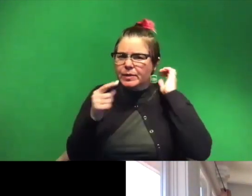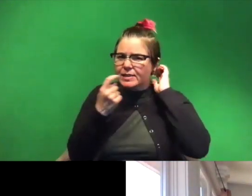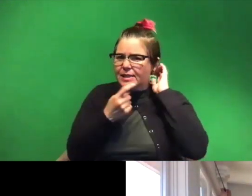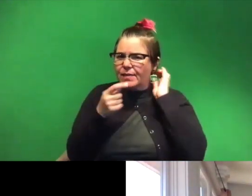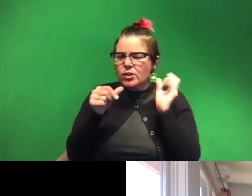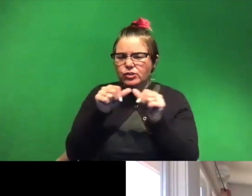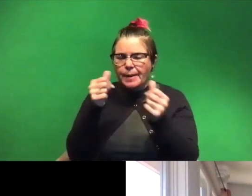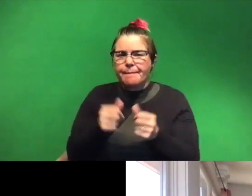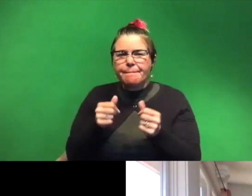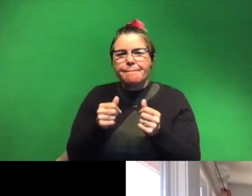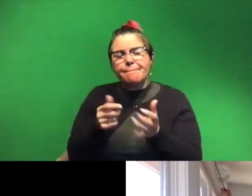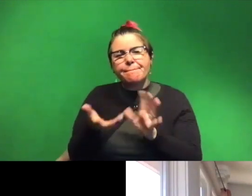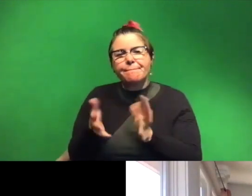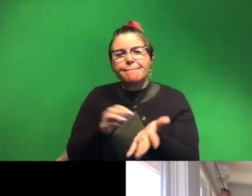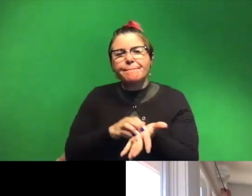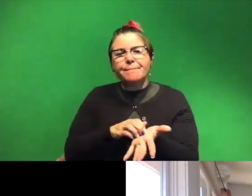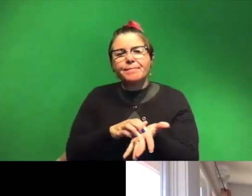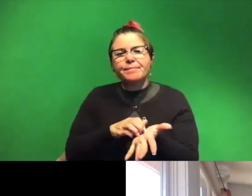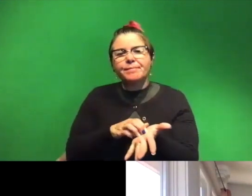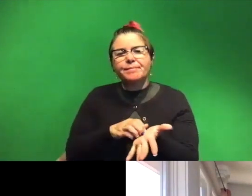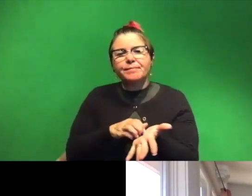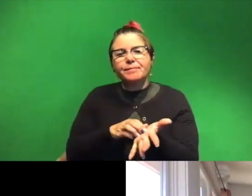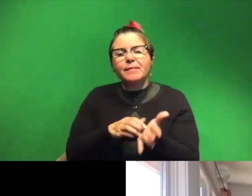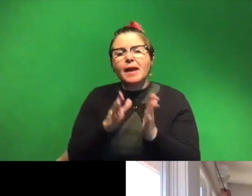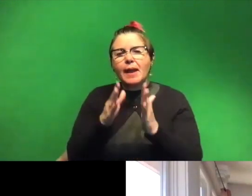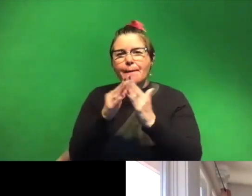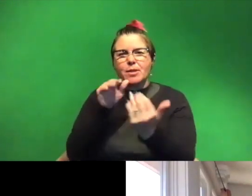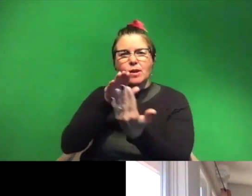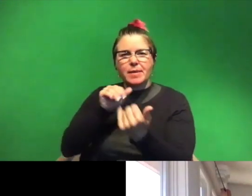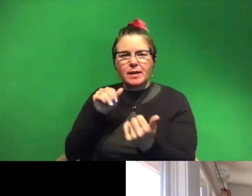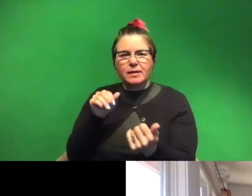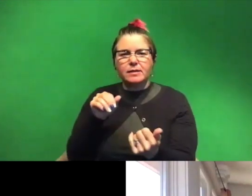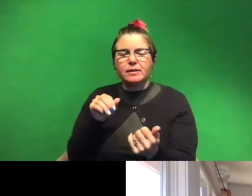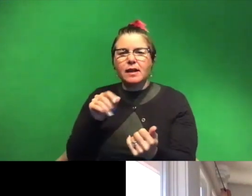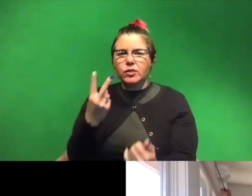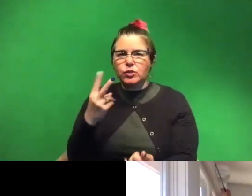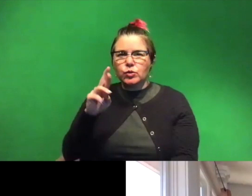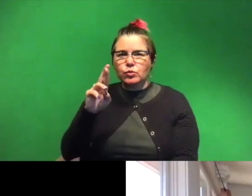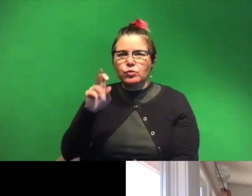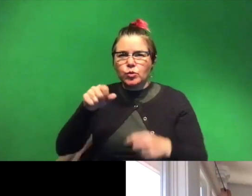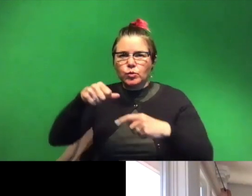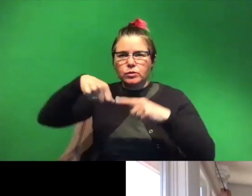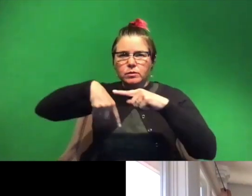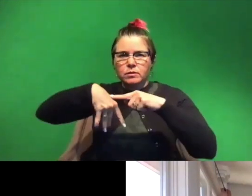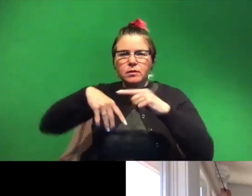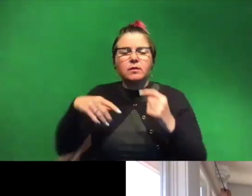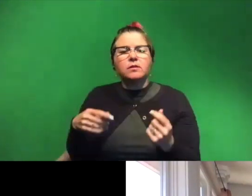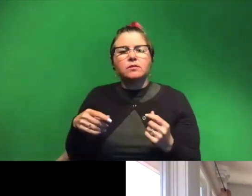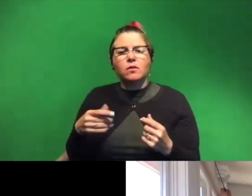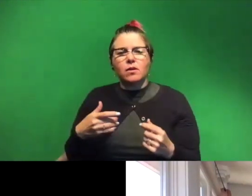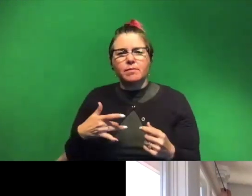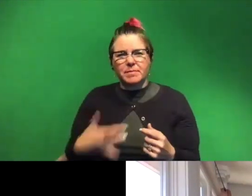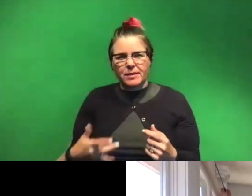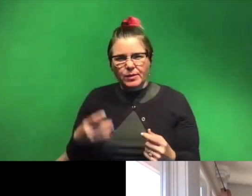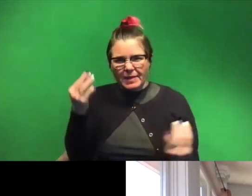like a little pyramid, and then they have two roots. So a lot of times people think,